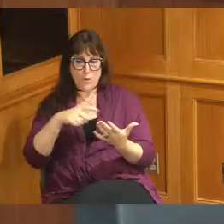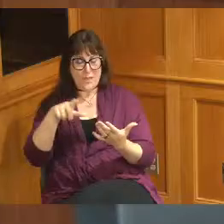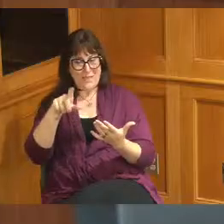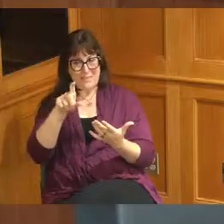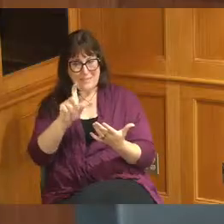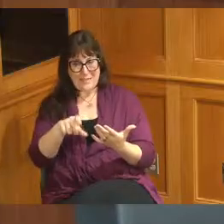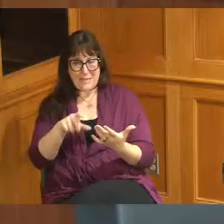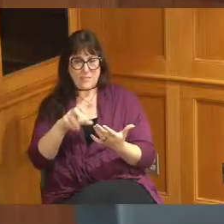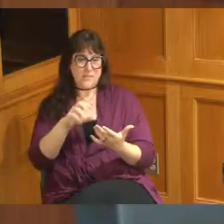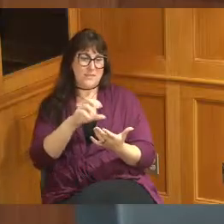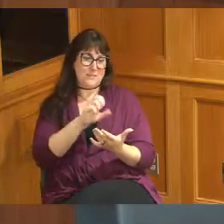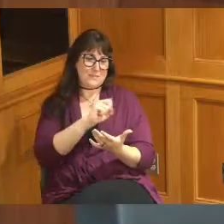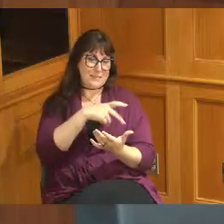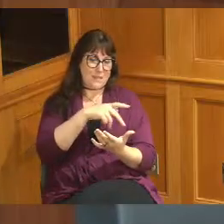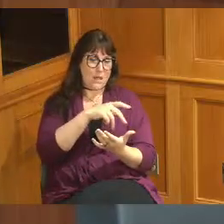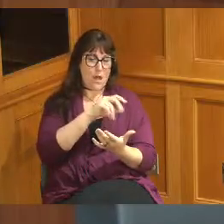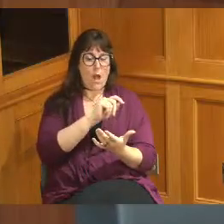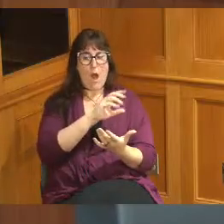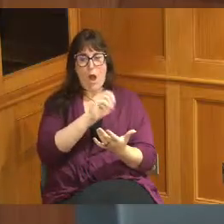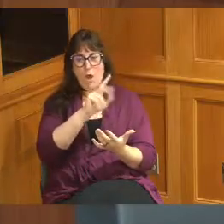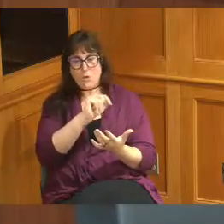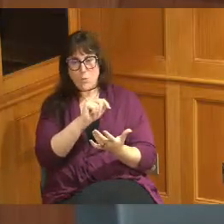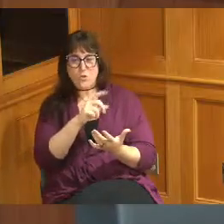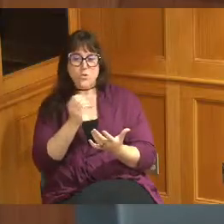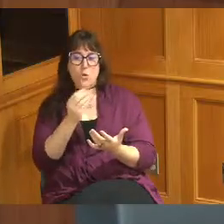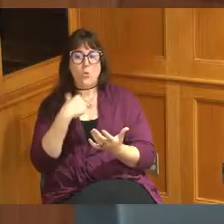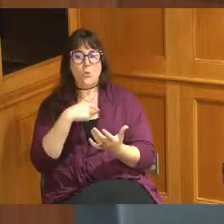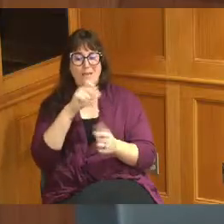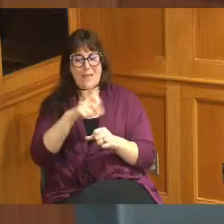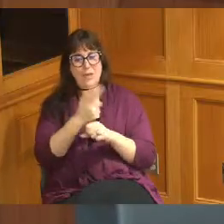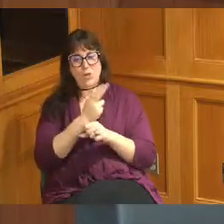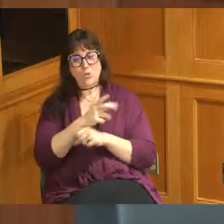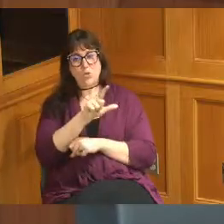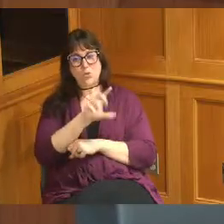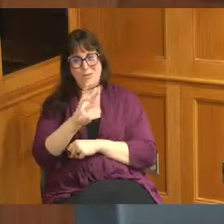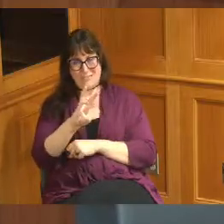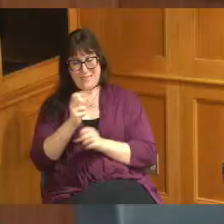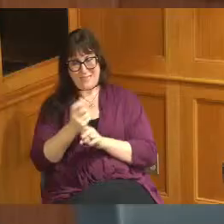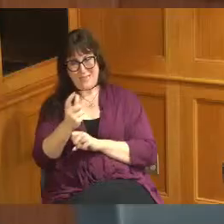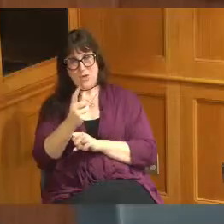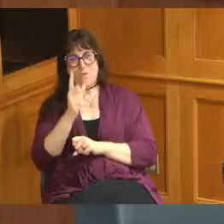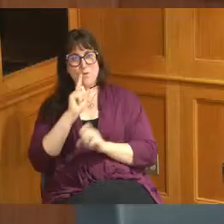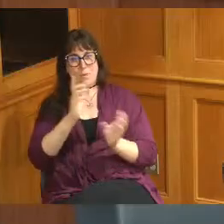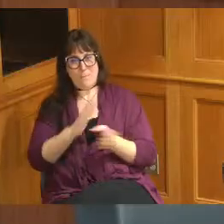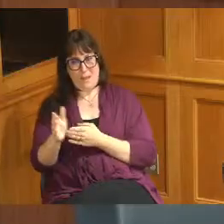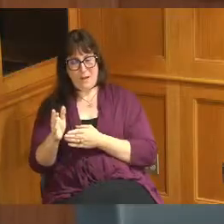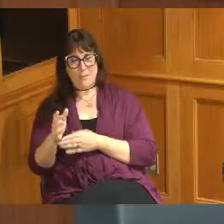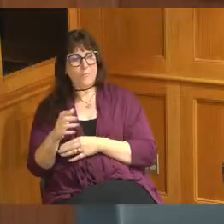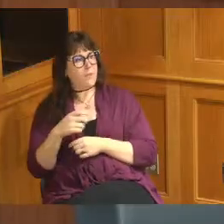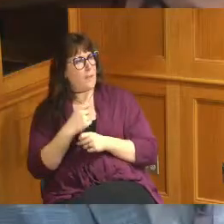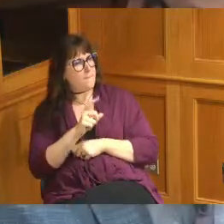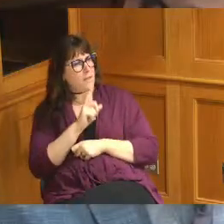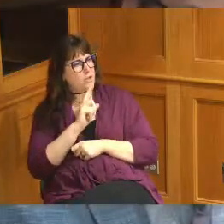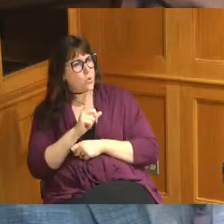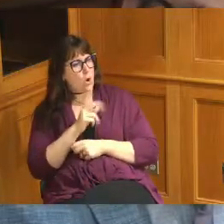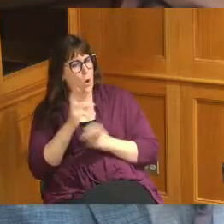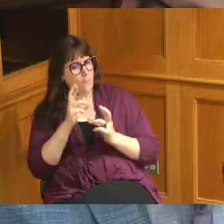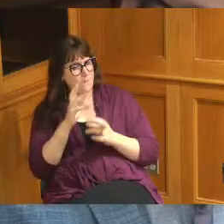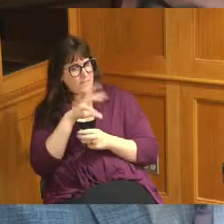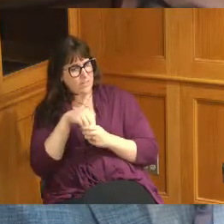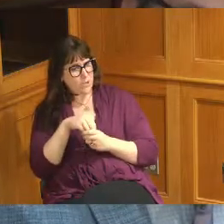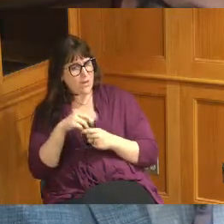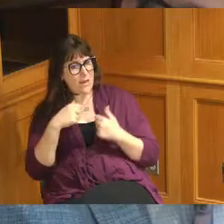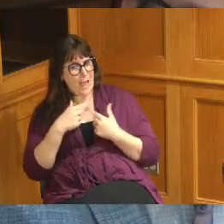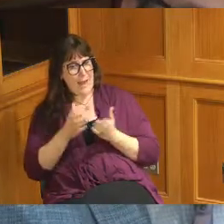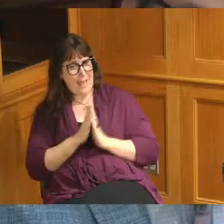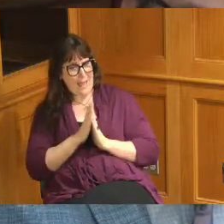October, November timeframe, so we could actually use that in the 26 budget planning as well. Okay, I'd like to make sure, hopefully it's included. I had